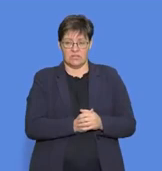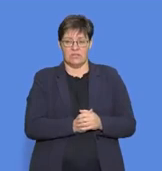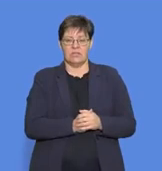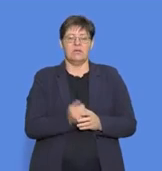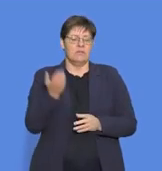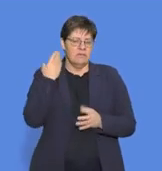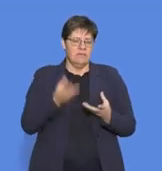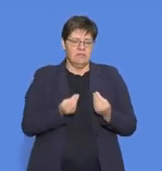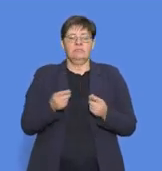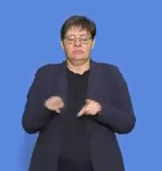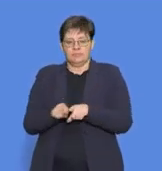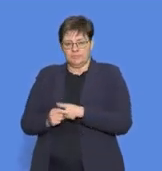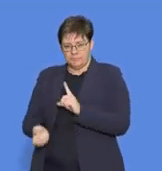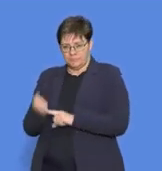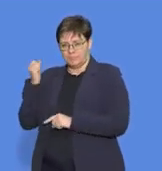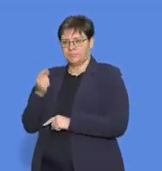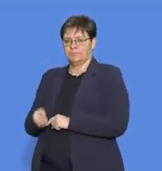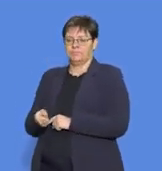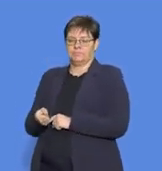found AC earlier, and we found